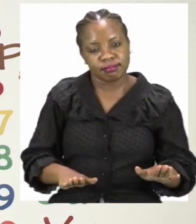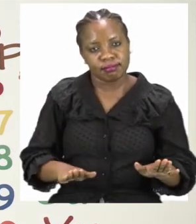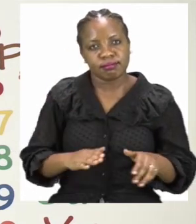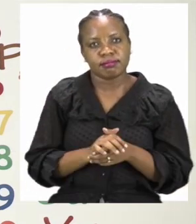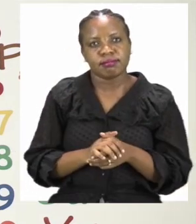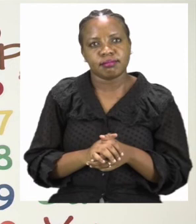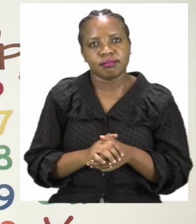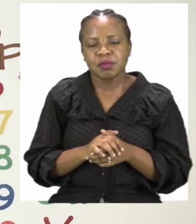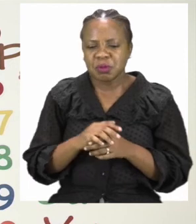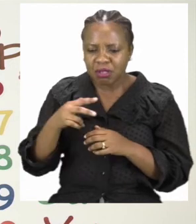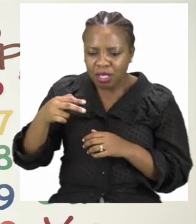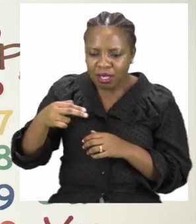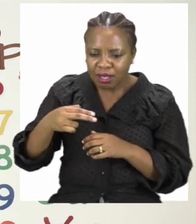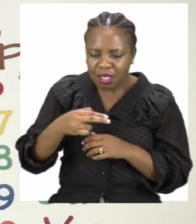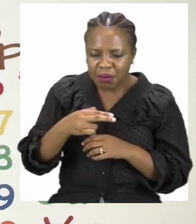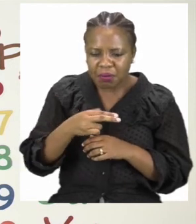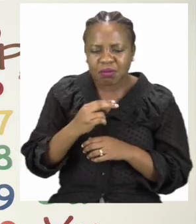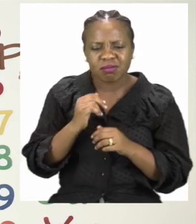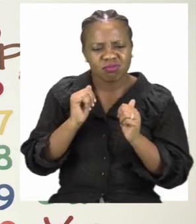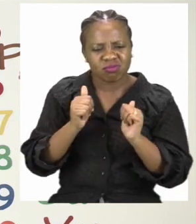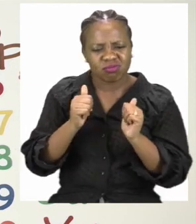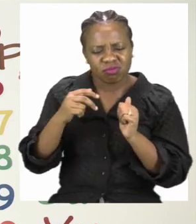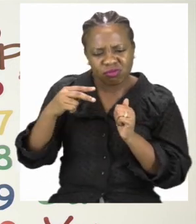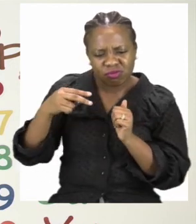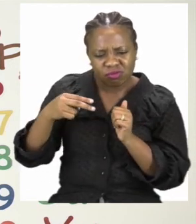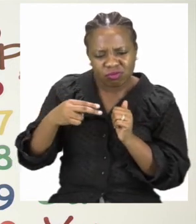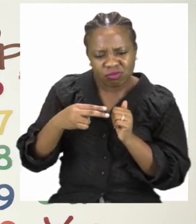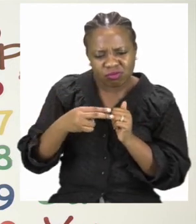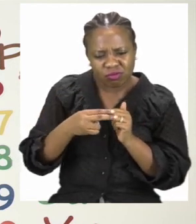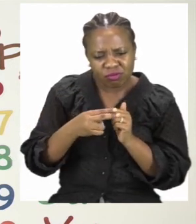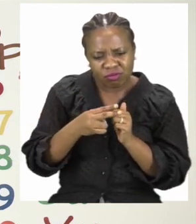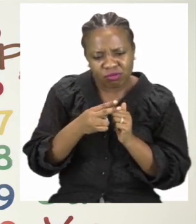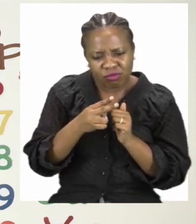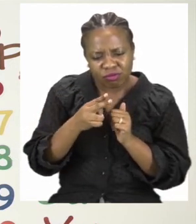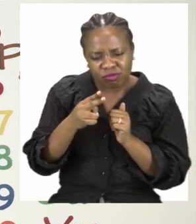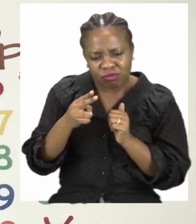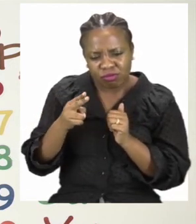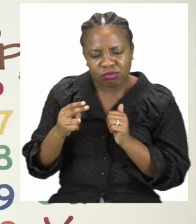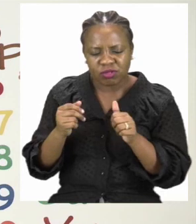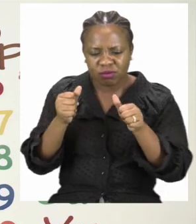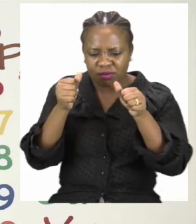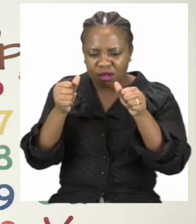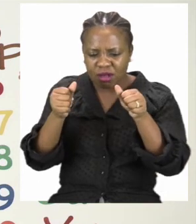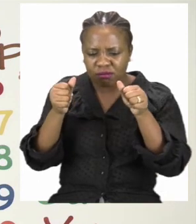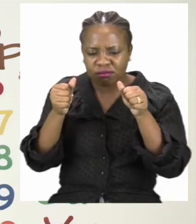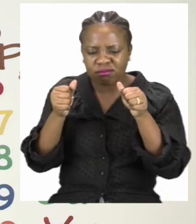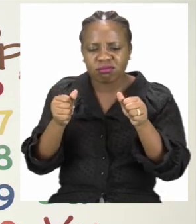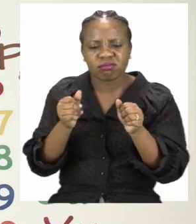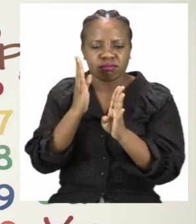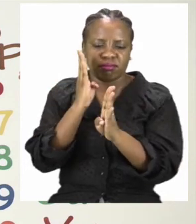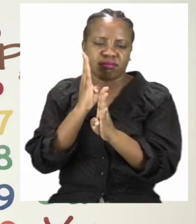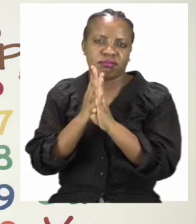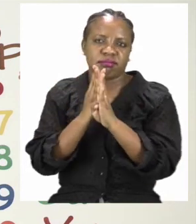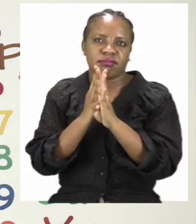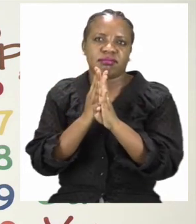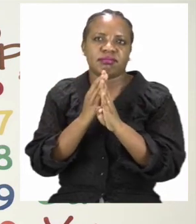it nice and smooth and round so that it can fit into the speech bubble. If you are not sure about what to